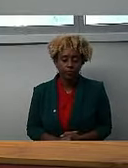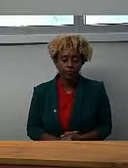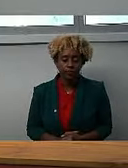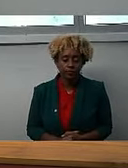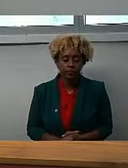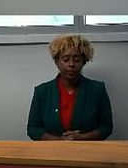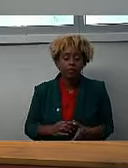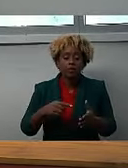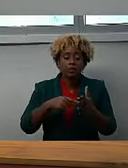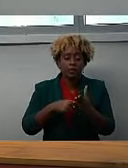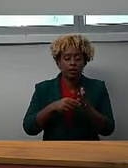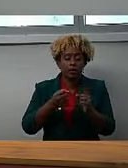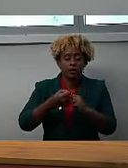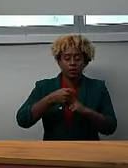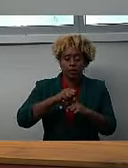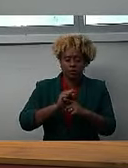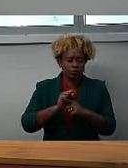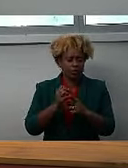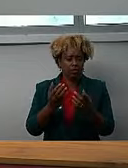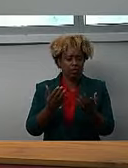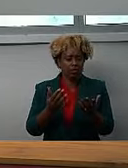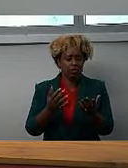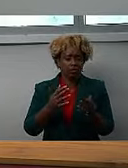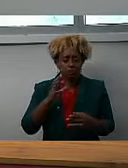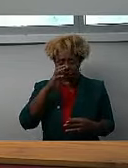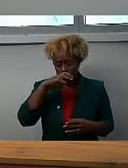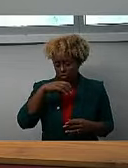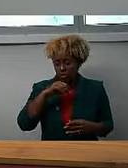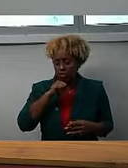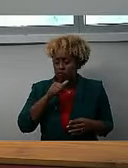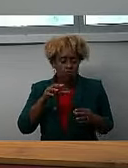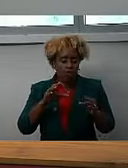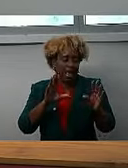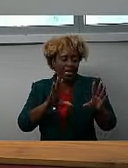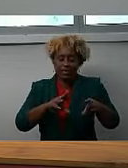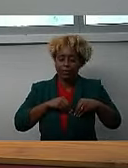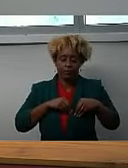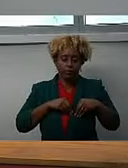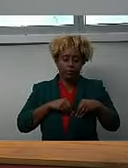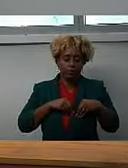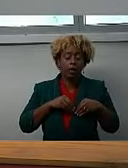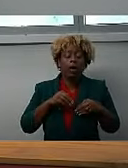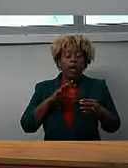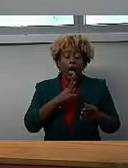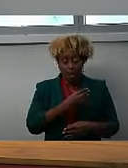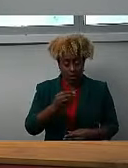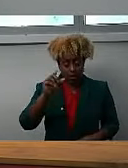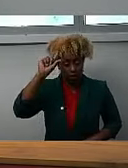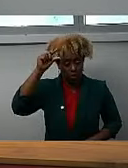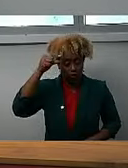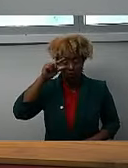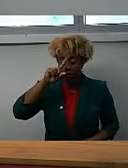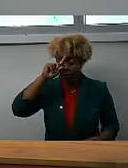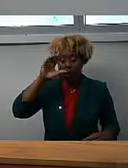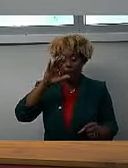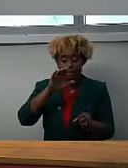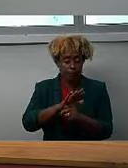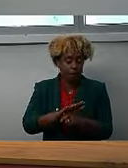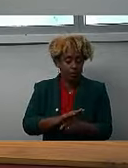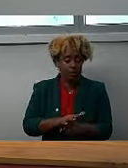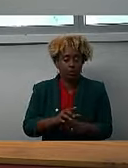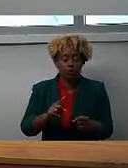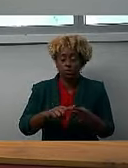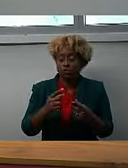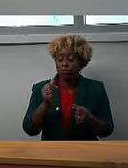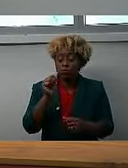this situation is untenable and completely unacceptable, and my government is committed to doing all within its